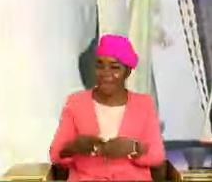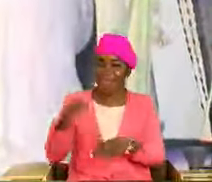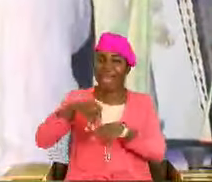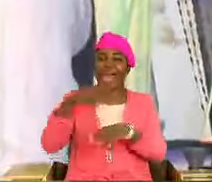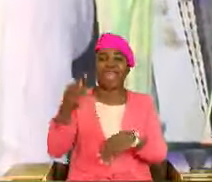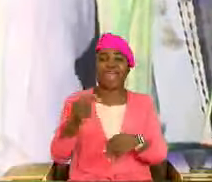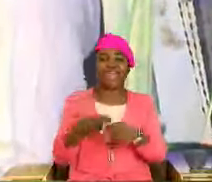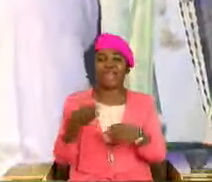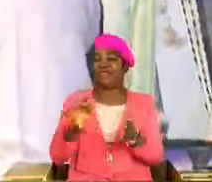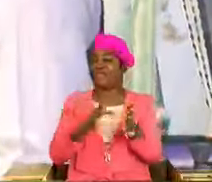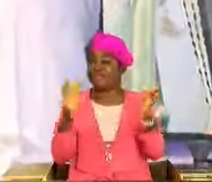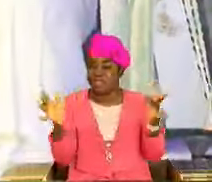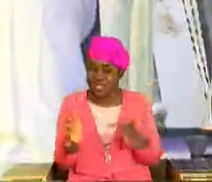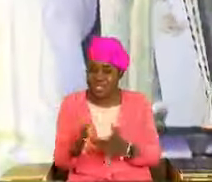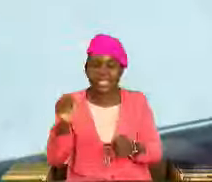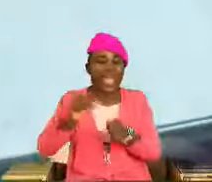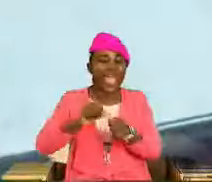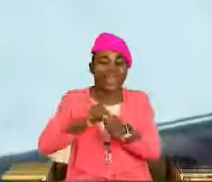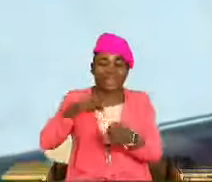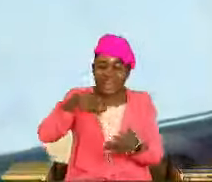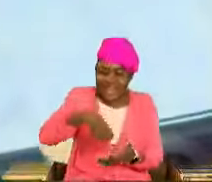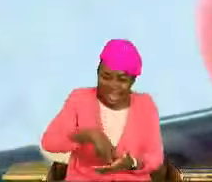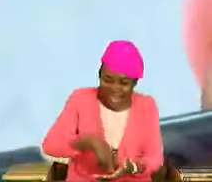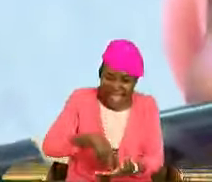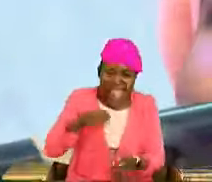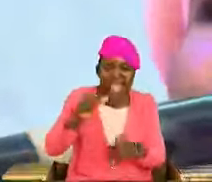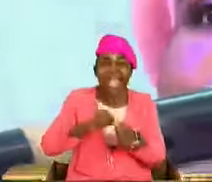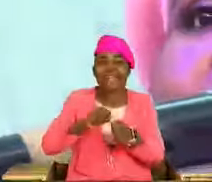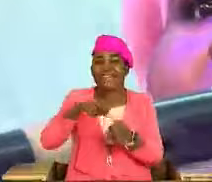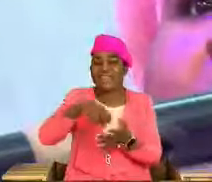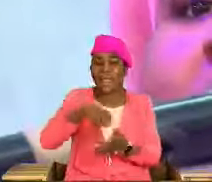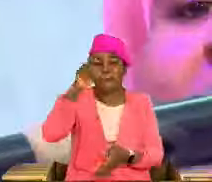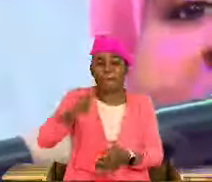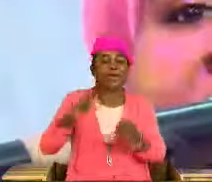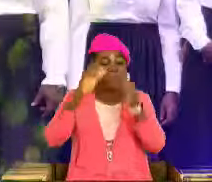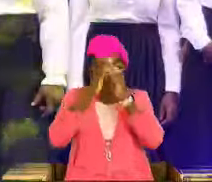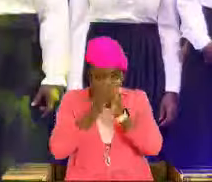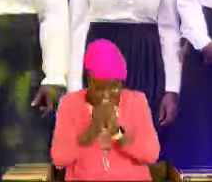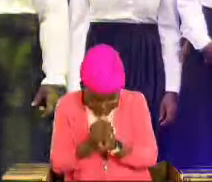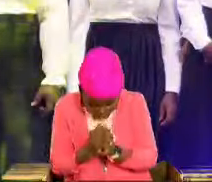name of Jesus every every name